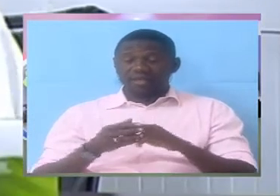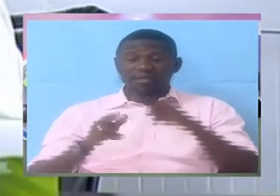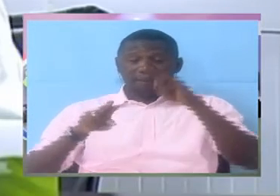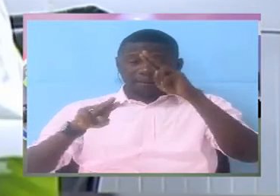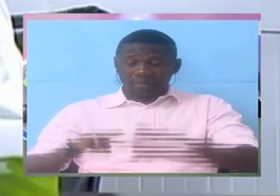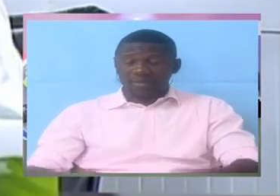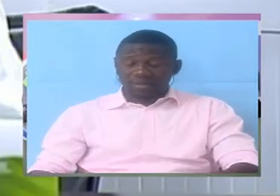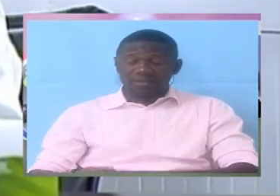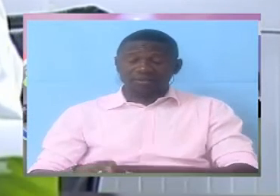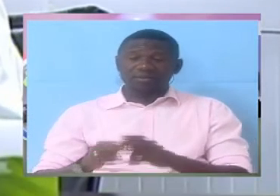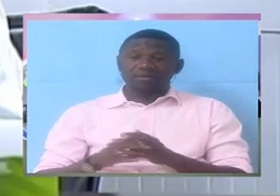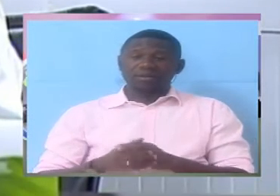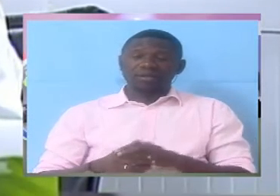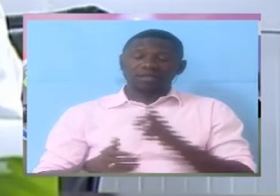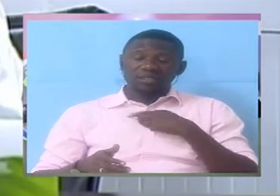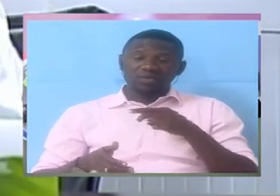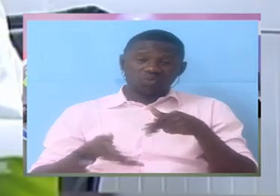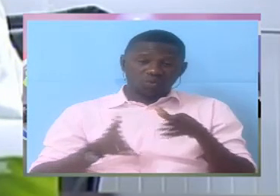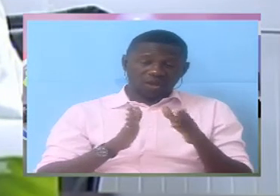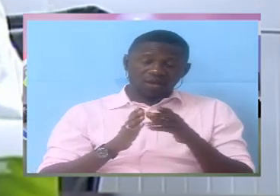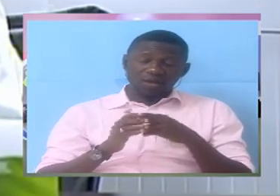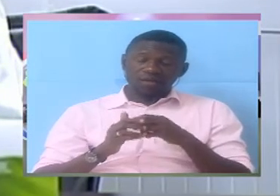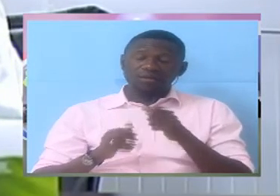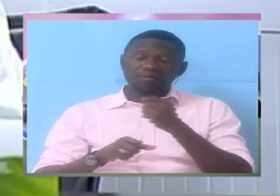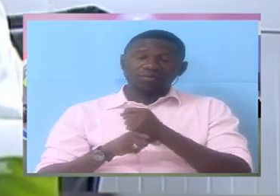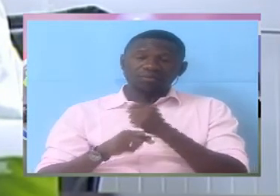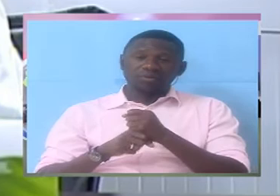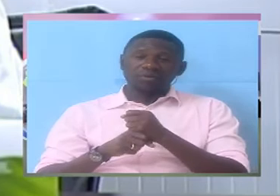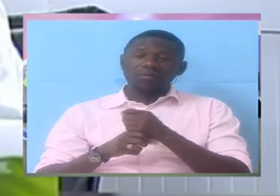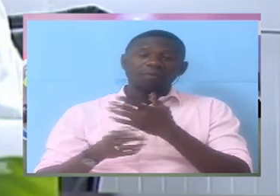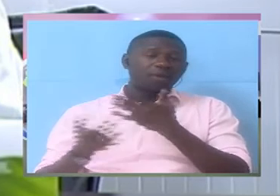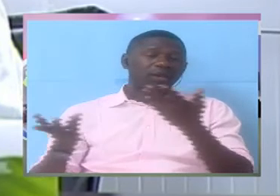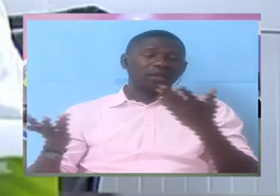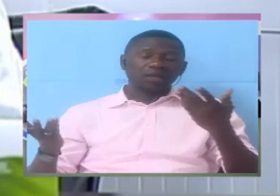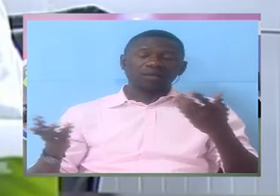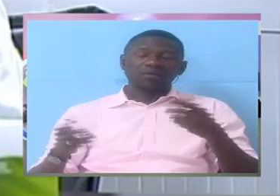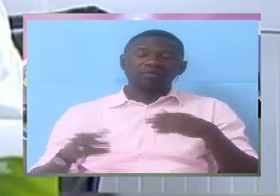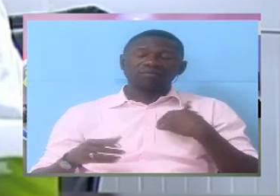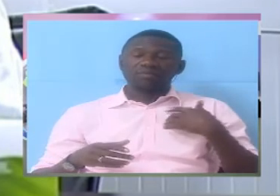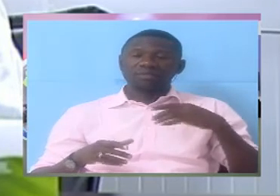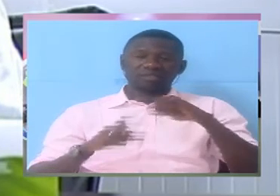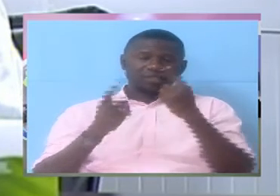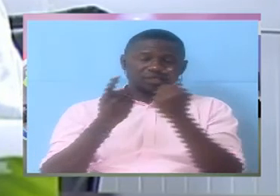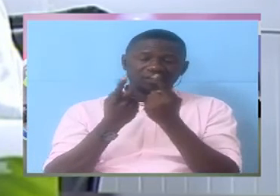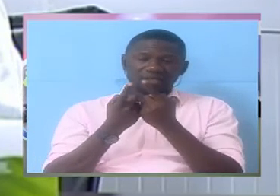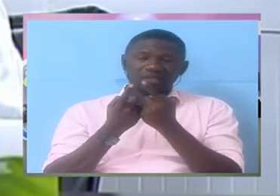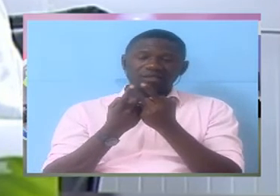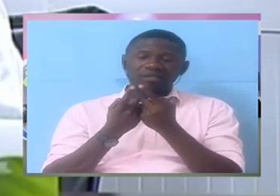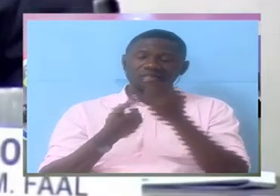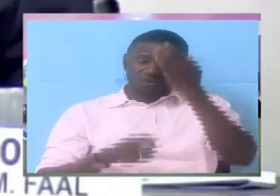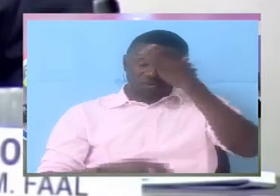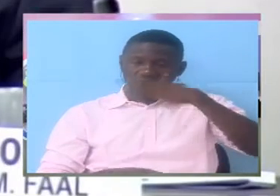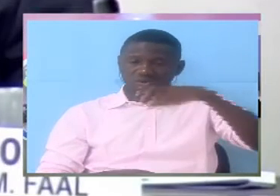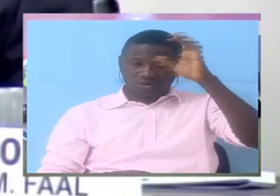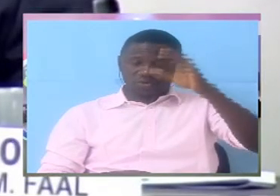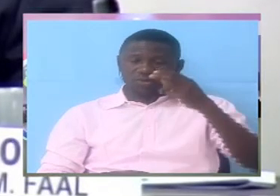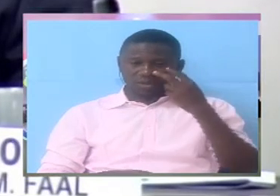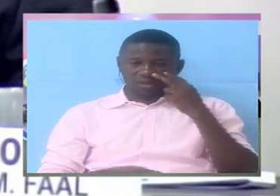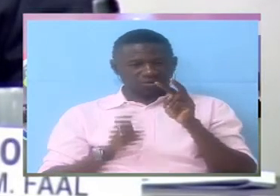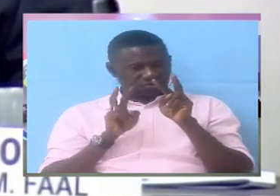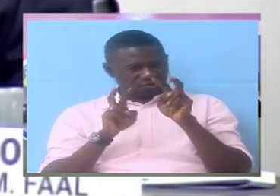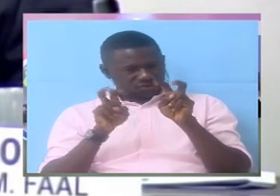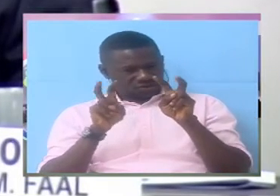This became a modus operandi for a lot of the incidents that the commission has looked into.